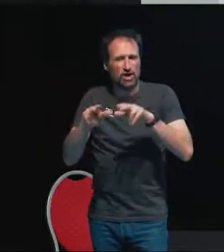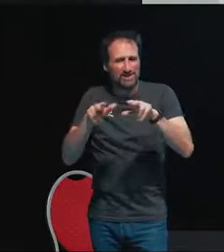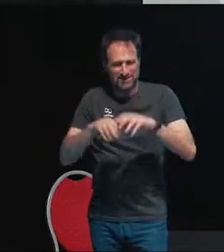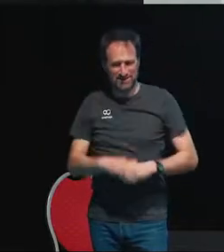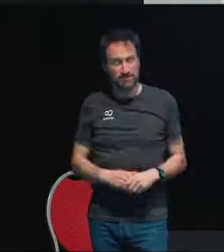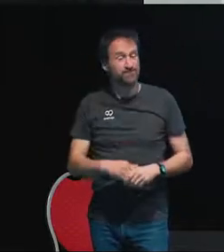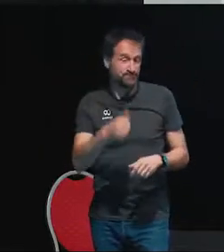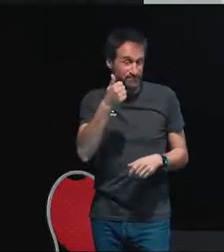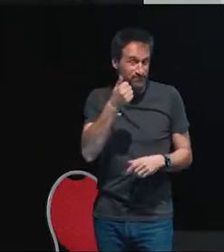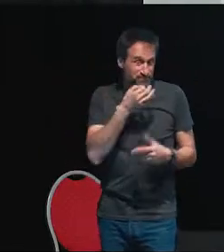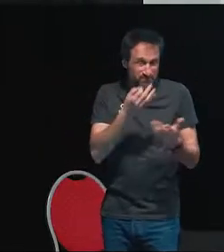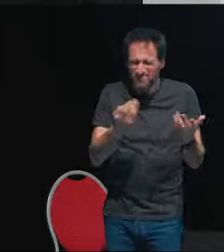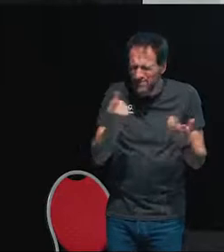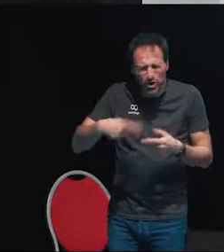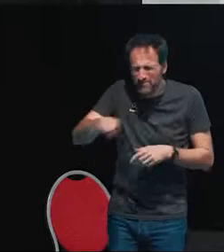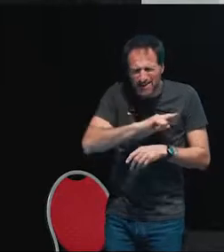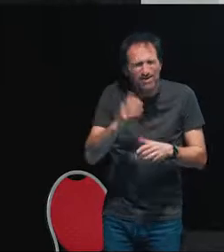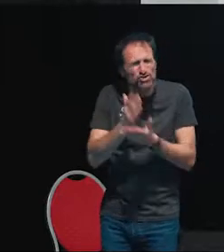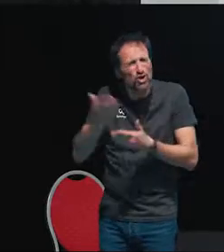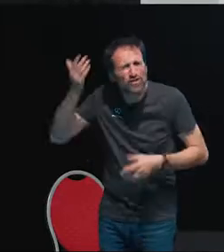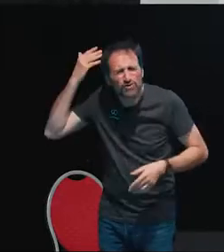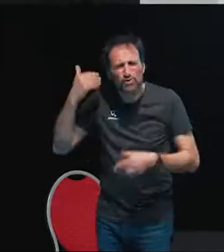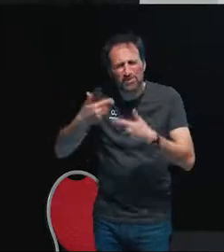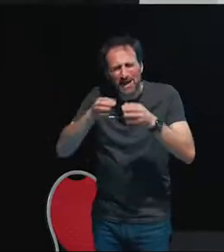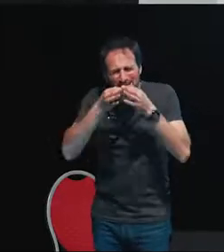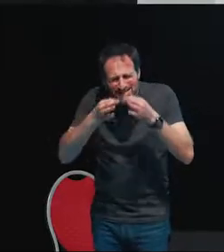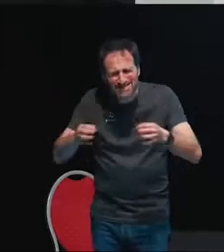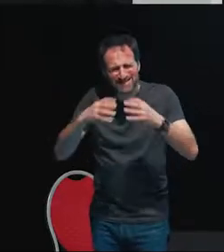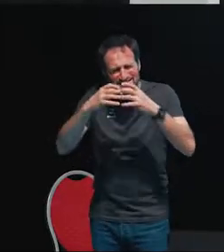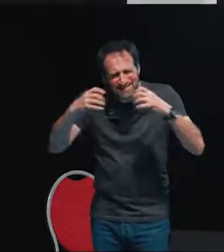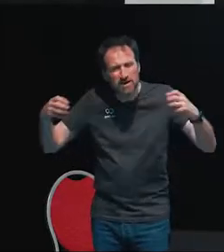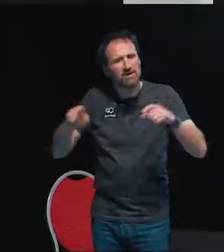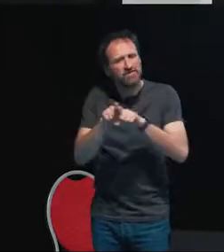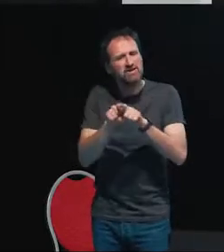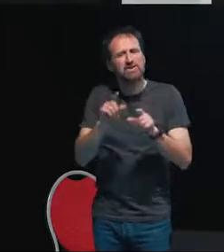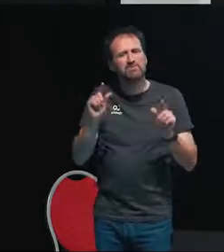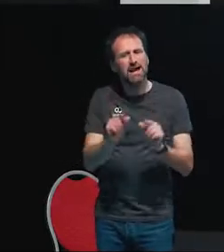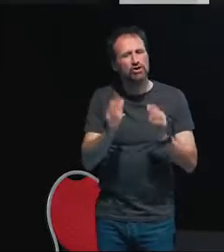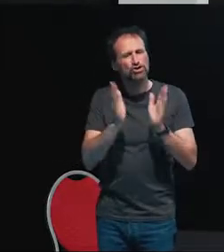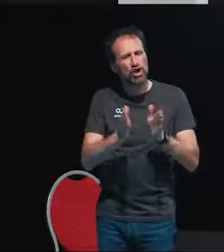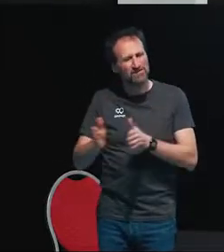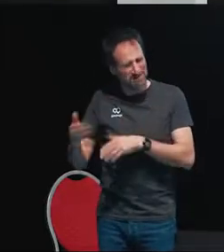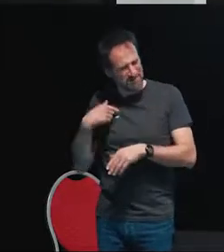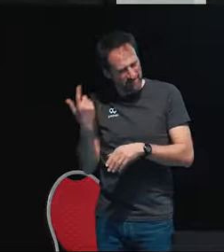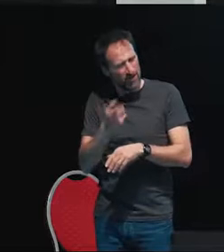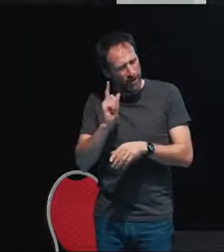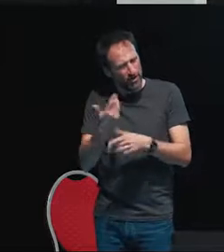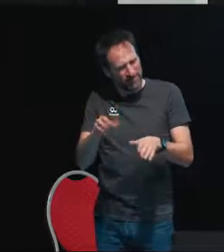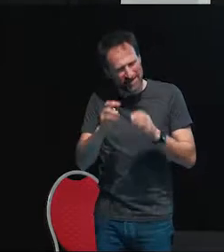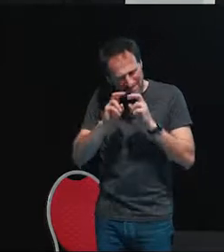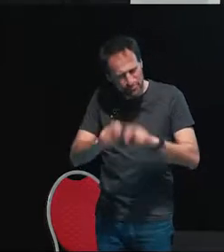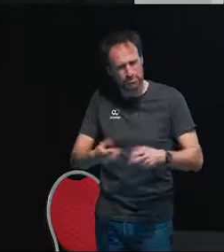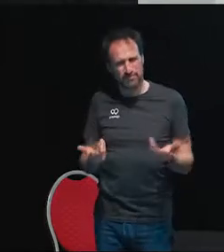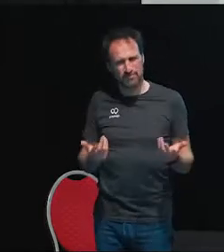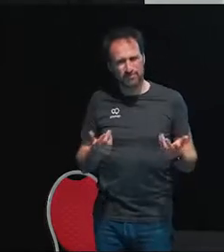why didn't we just naturally start to break this down like we did microservices who here has ever been asked by your boss your